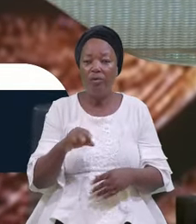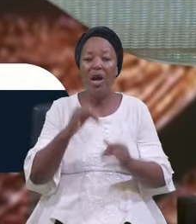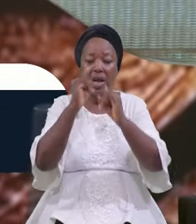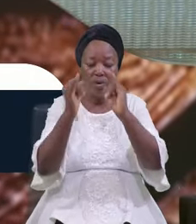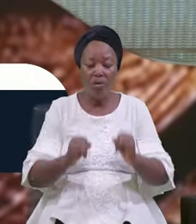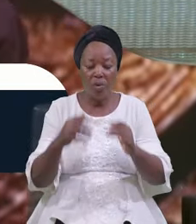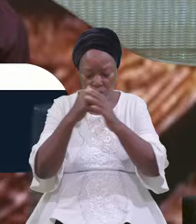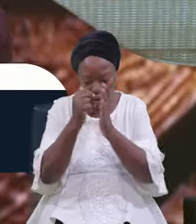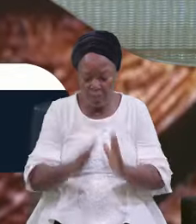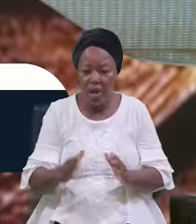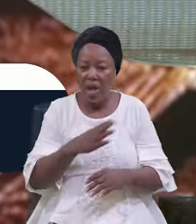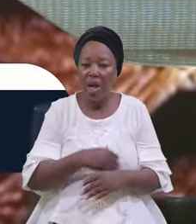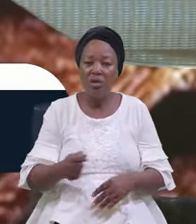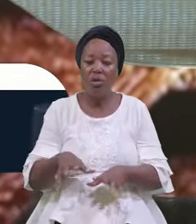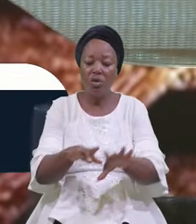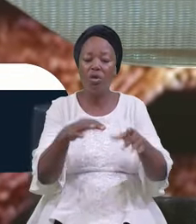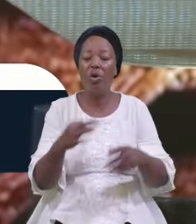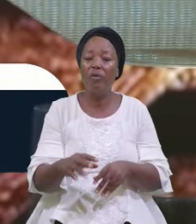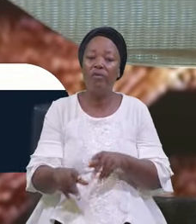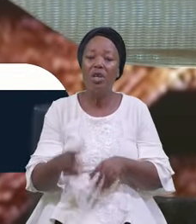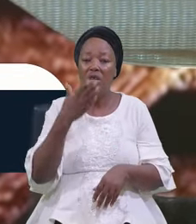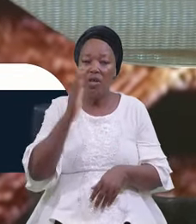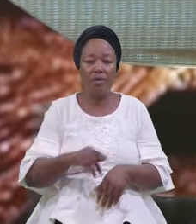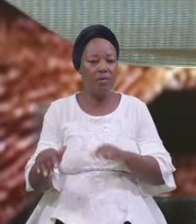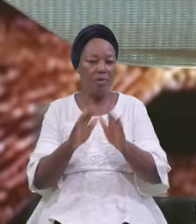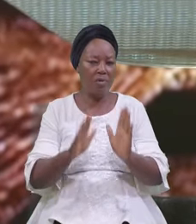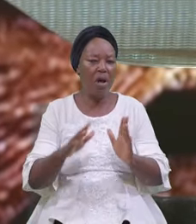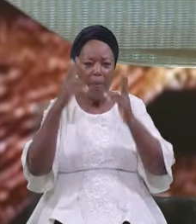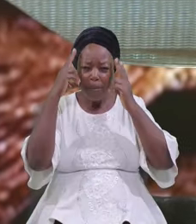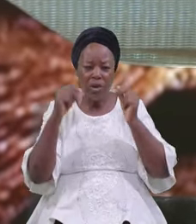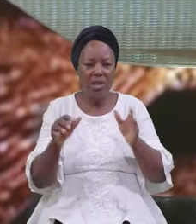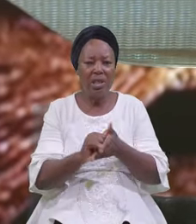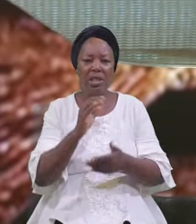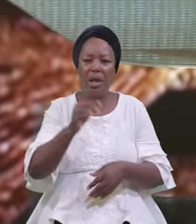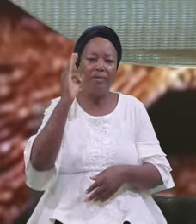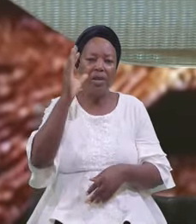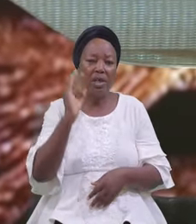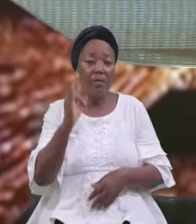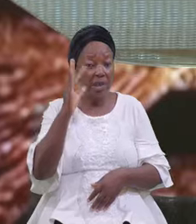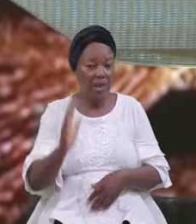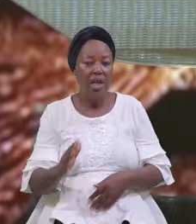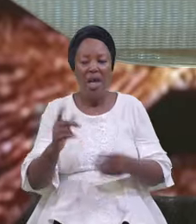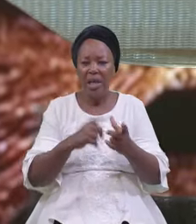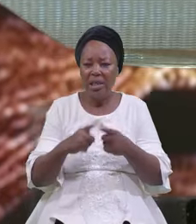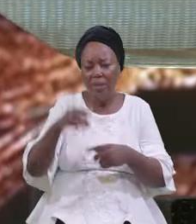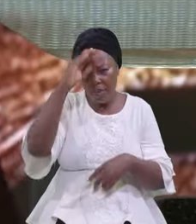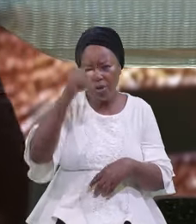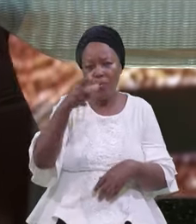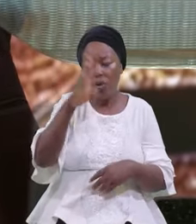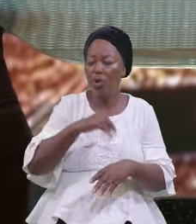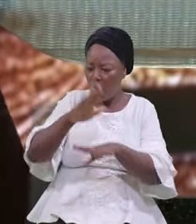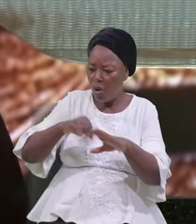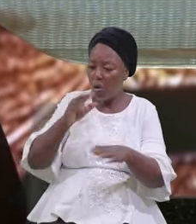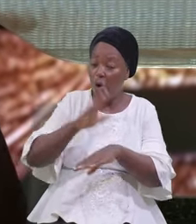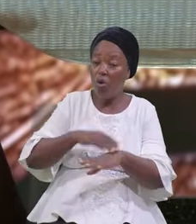of evildoers. Moses, like an evangelist, Moses, the man of God, he called on the people. He